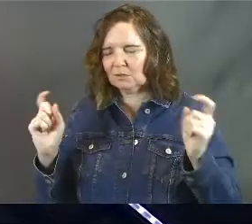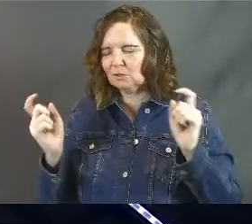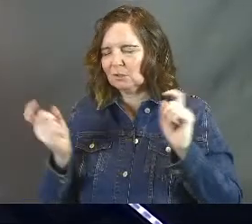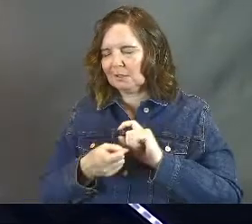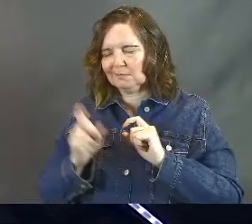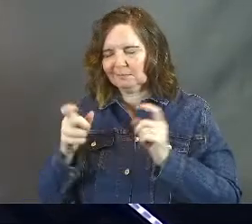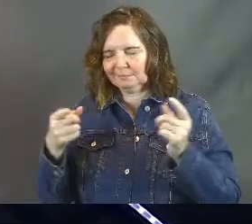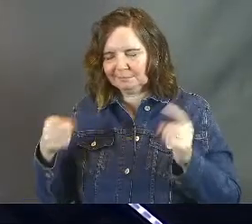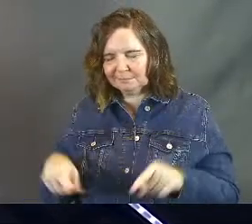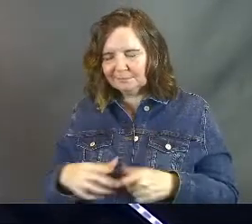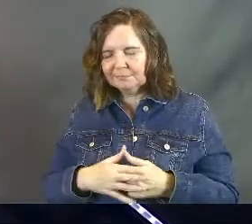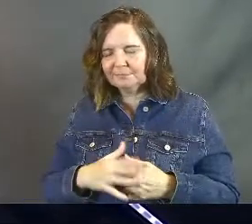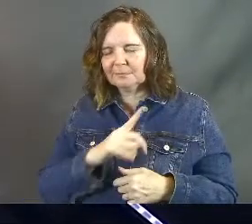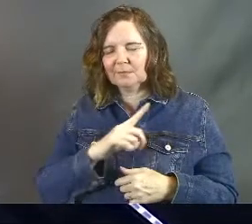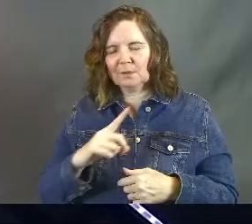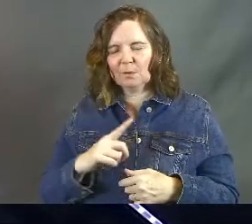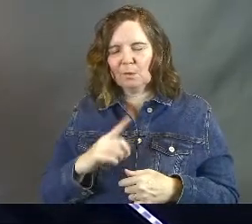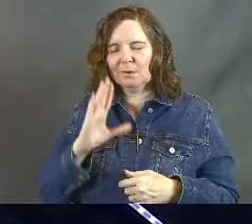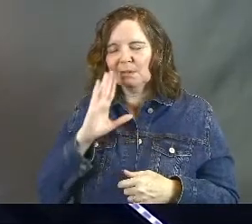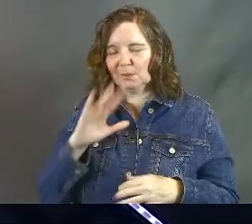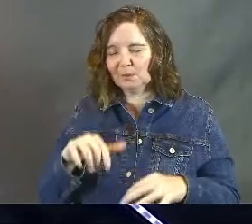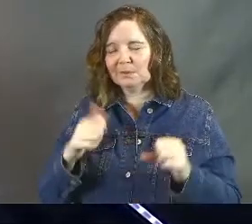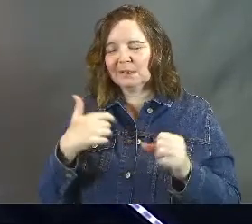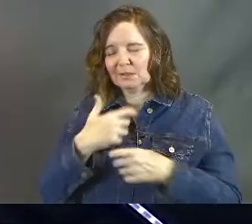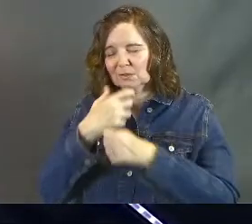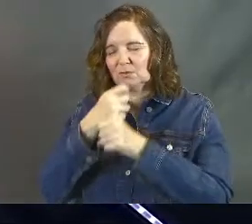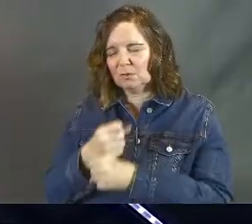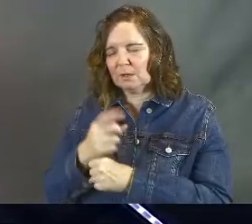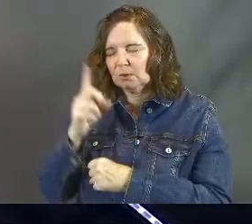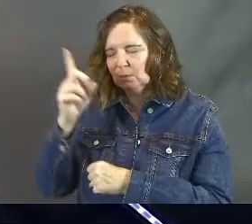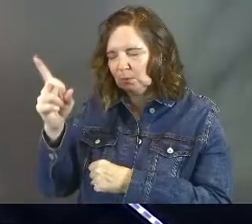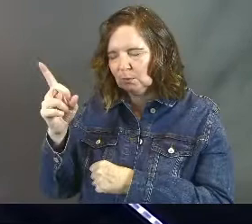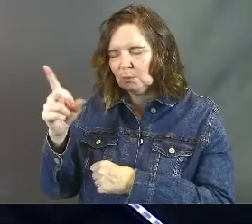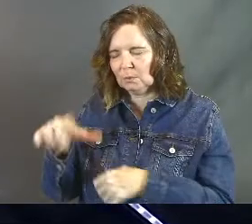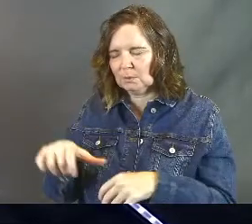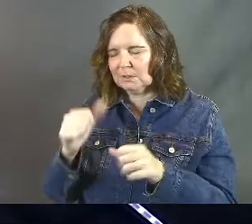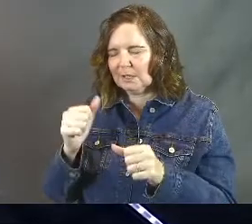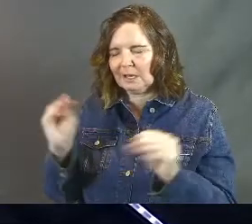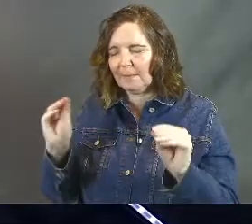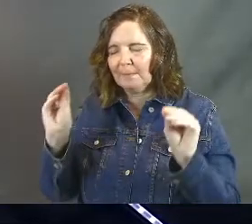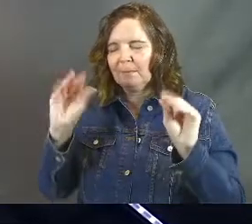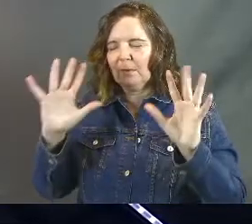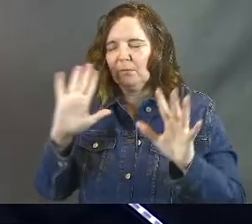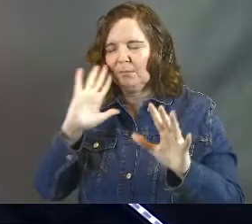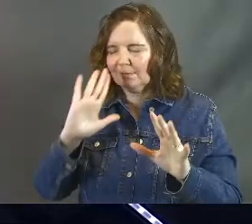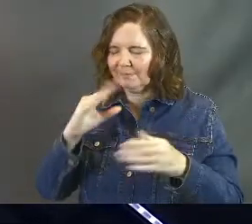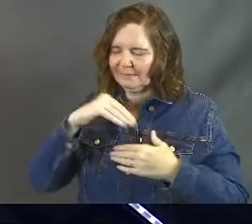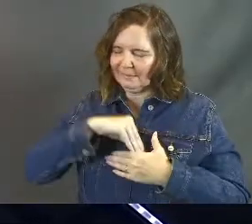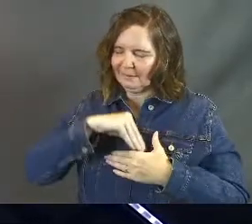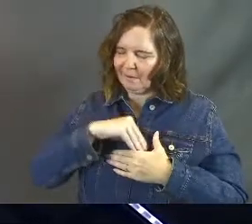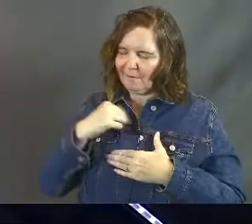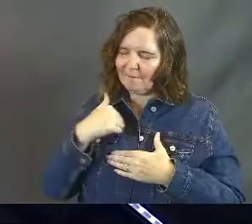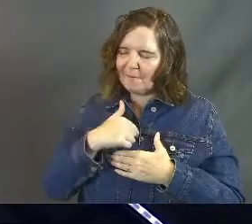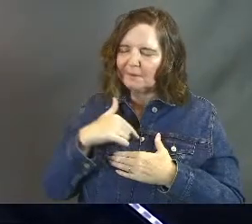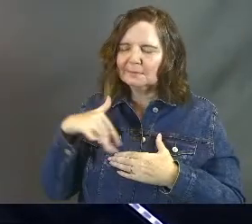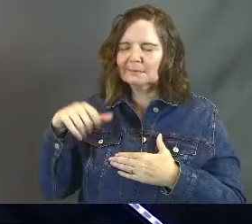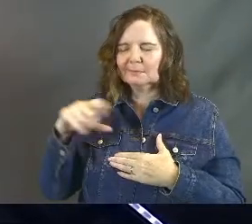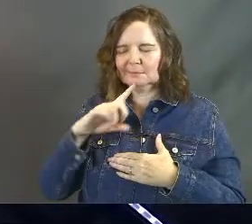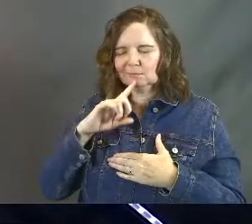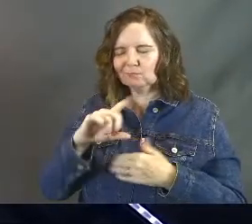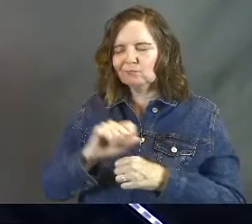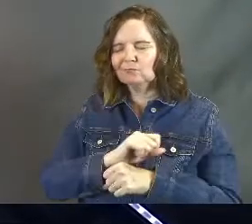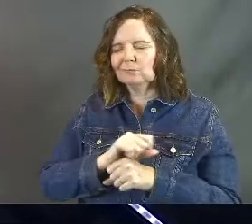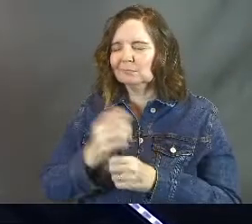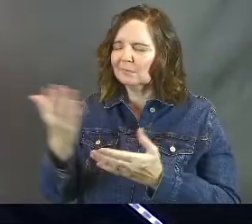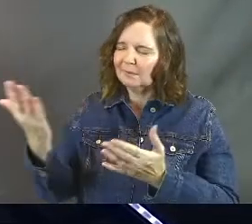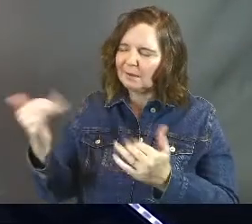changes. And Lord, it's going to take us trusting you, and it's going to take a miracle inside of our souls. So Jesus, would